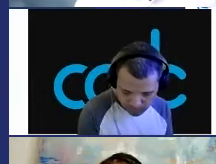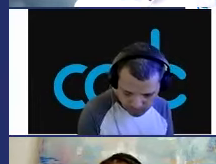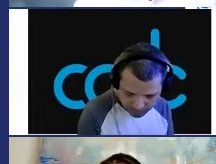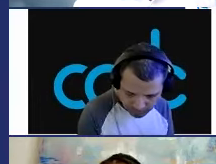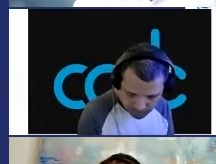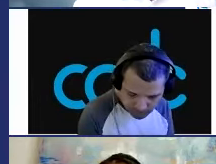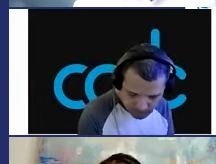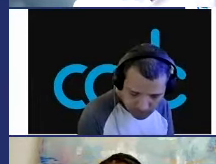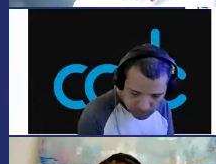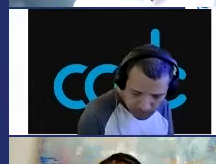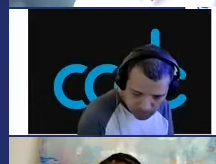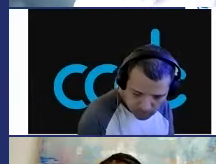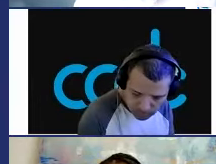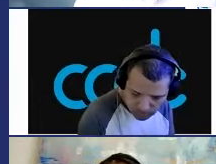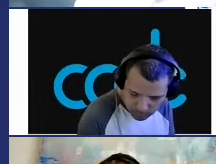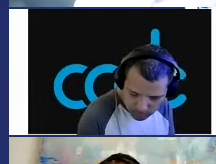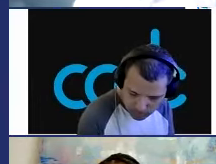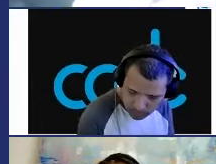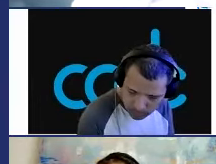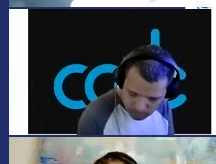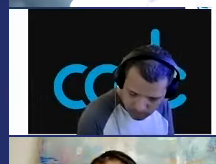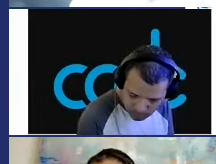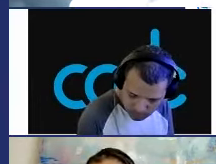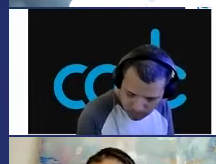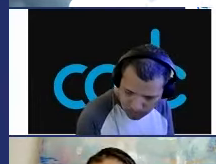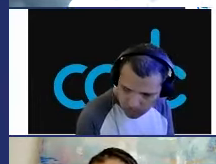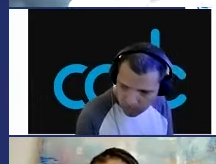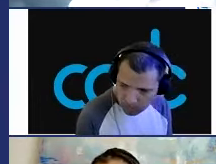vaccination group. If you guys are ready to report.